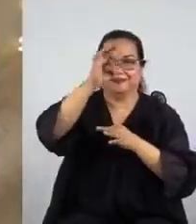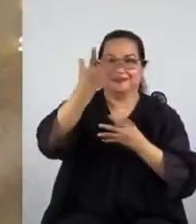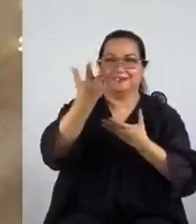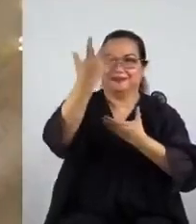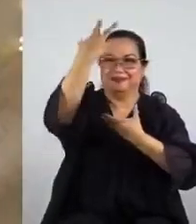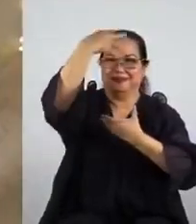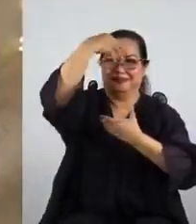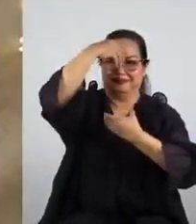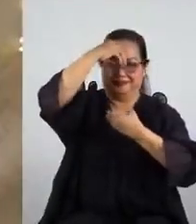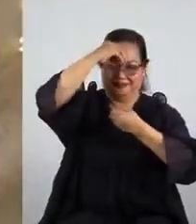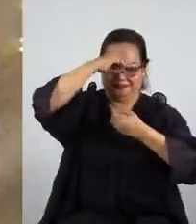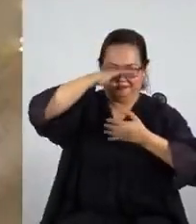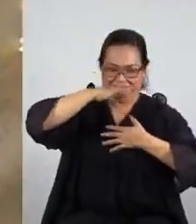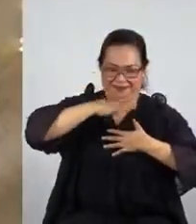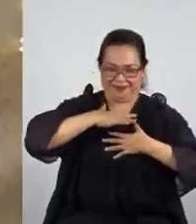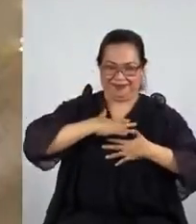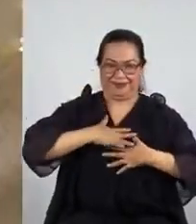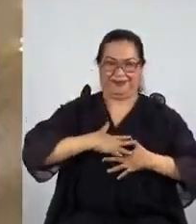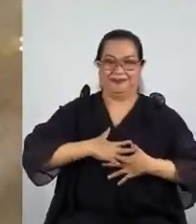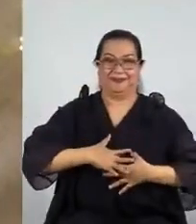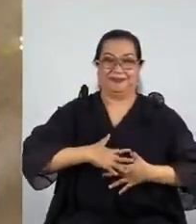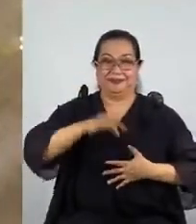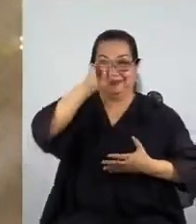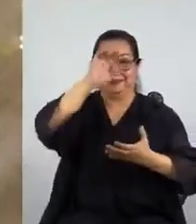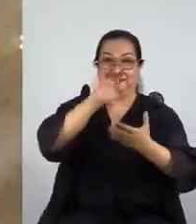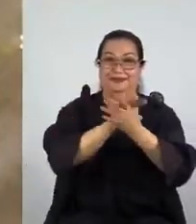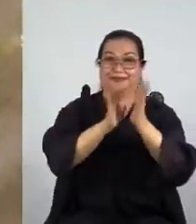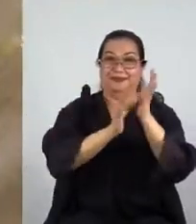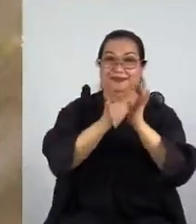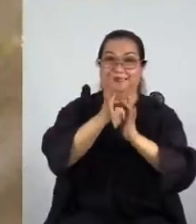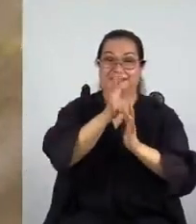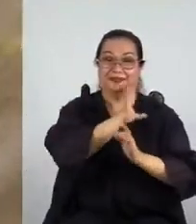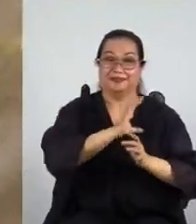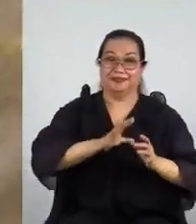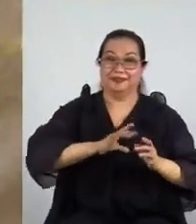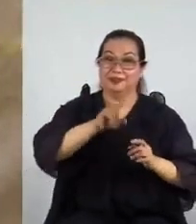us when we believe Jesus Christ as our Lord and Savior. You will have it.